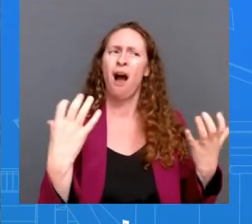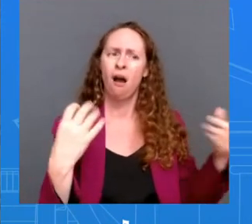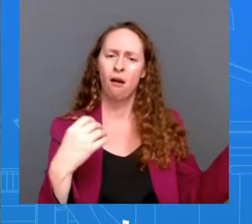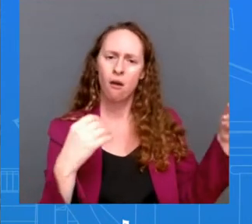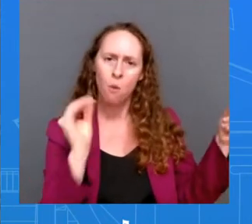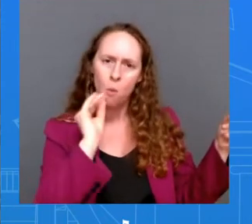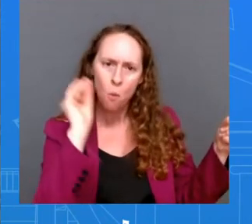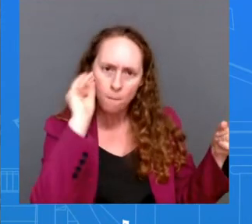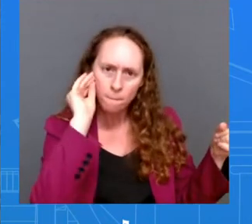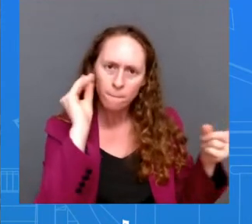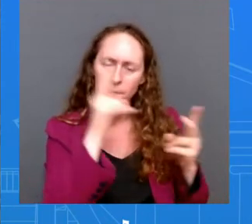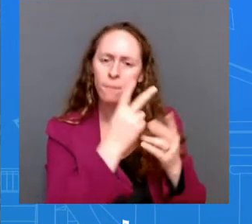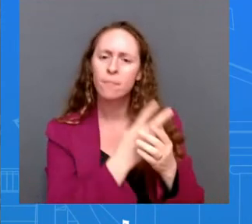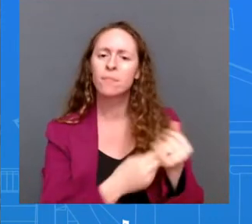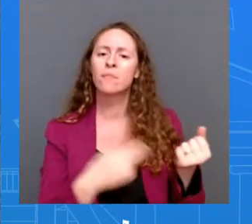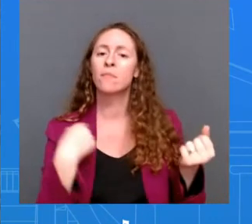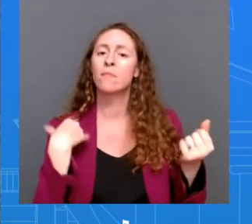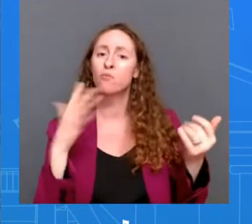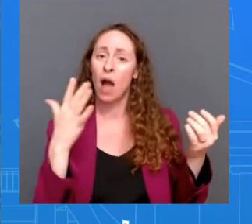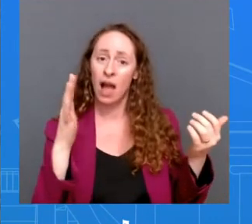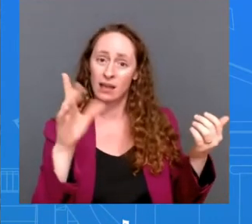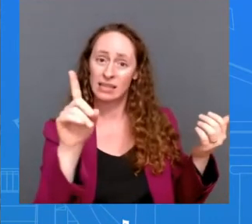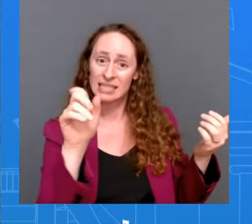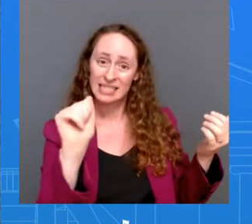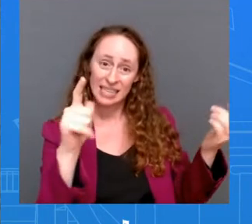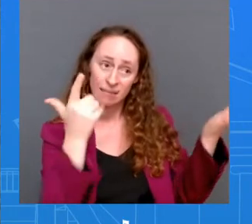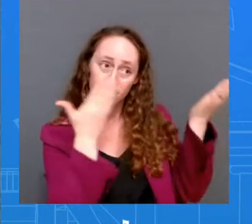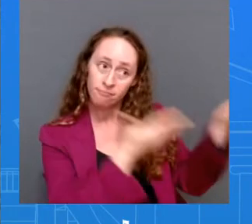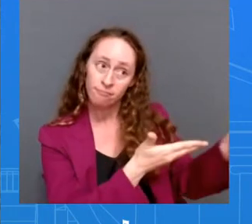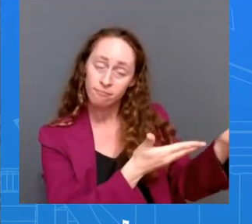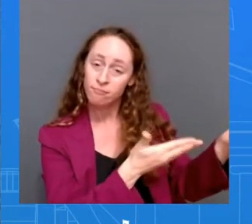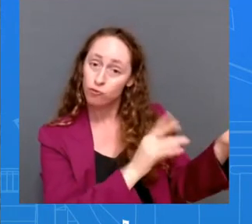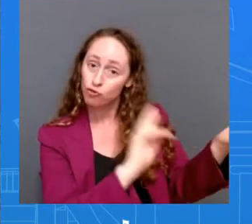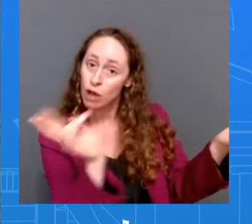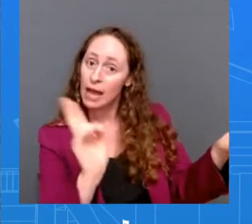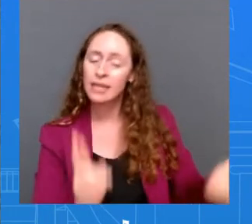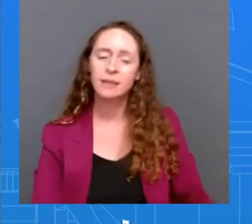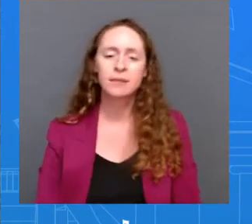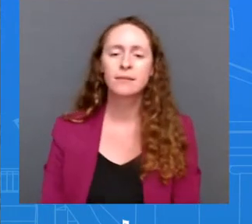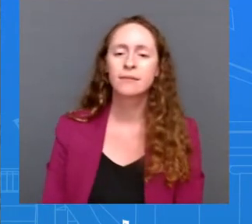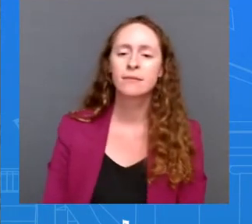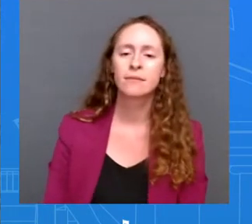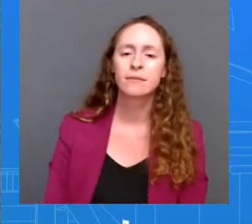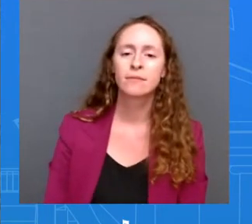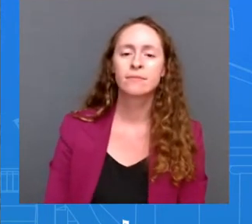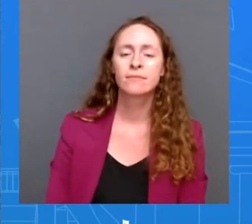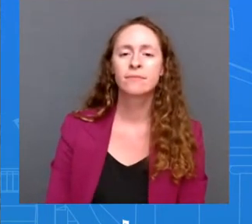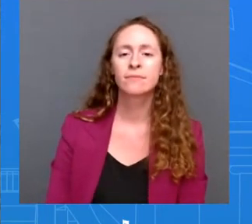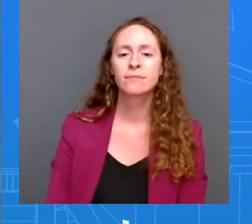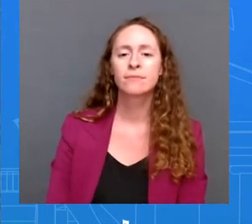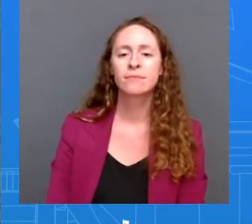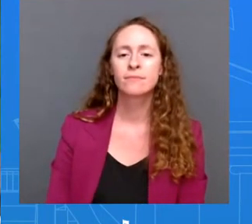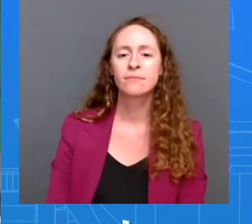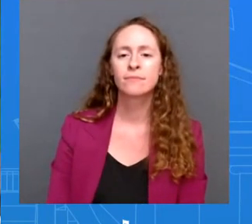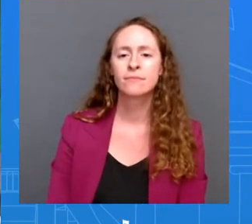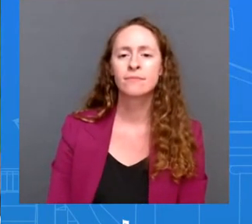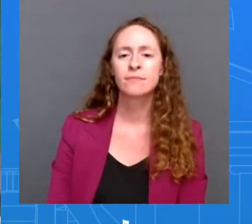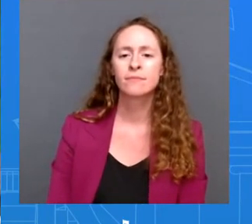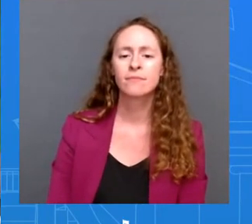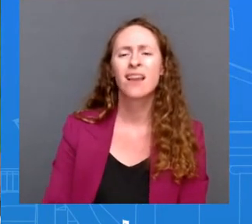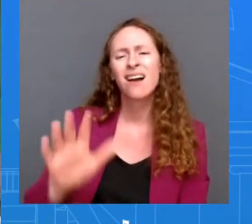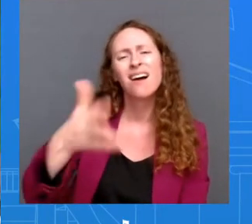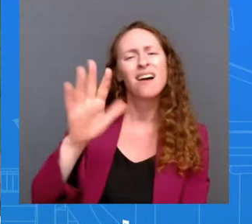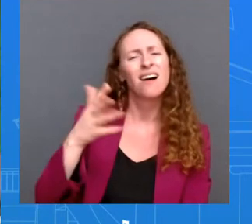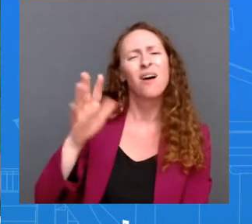and then thanks, John. Why is it that over the last couple months, President Biden has been so much tougher on Russia than